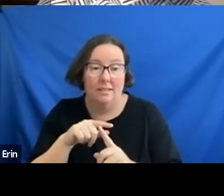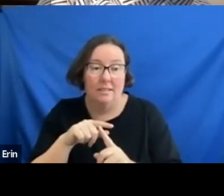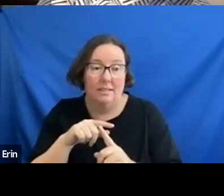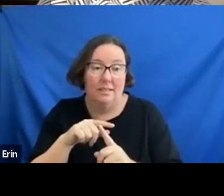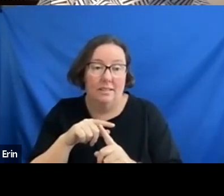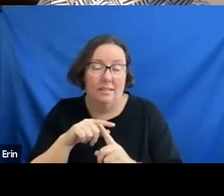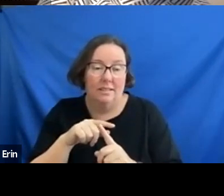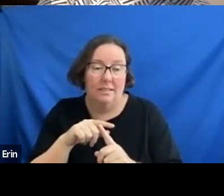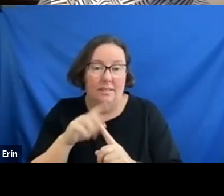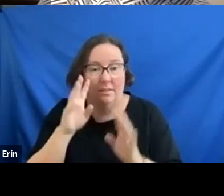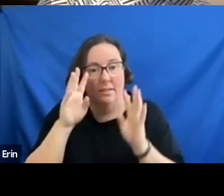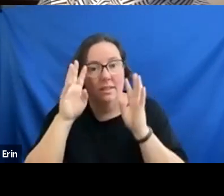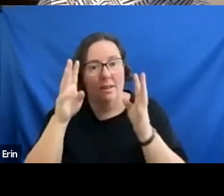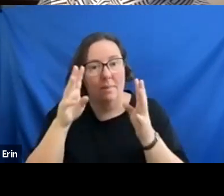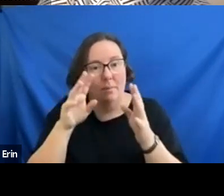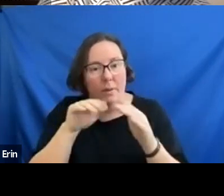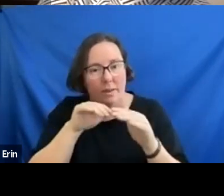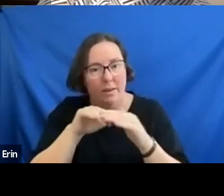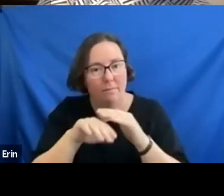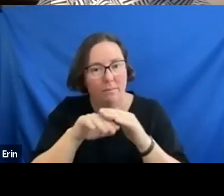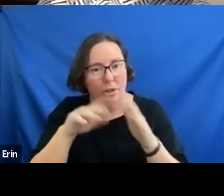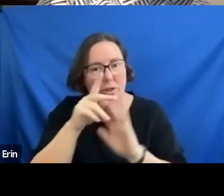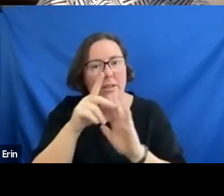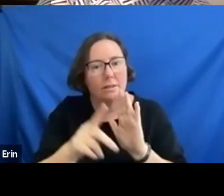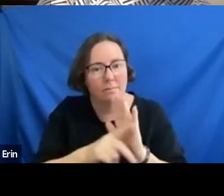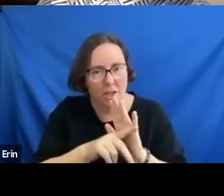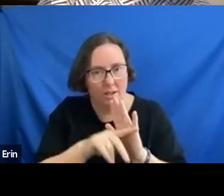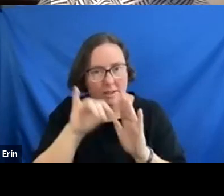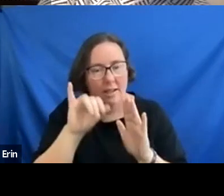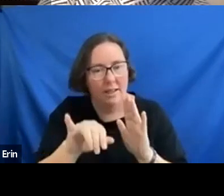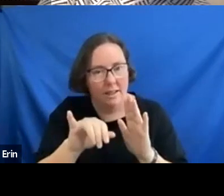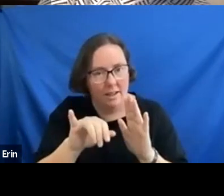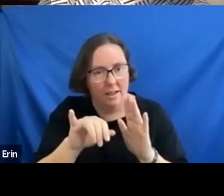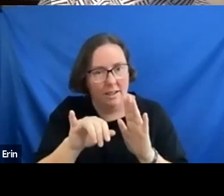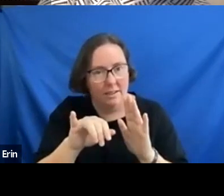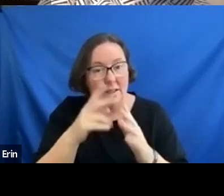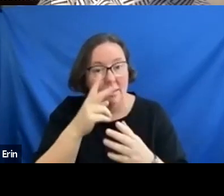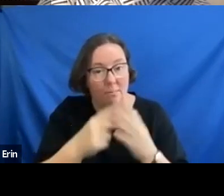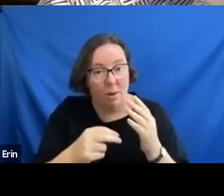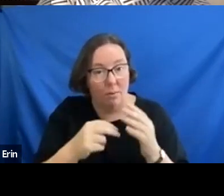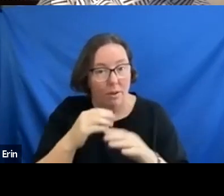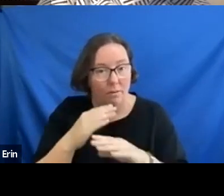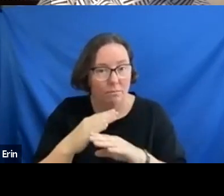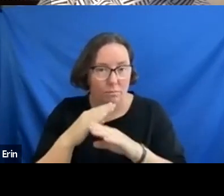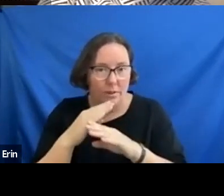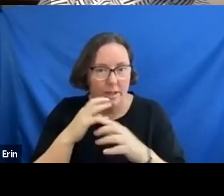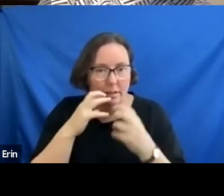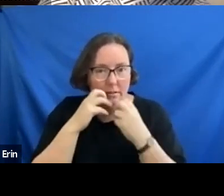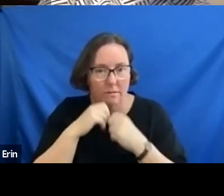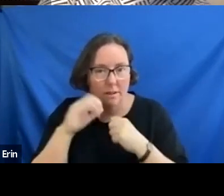to come up with an admissions policy that is both protecting of the